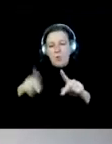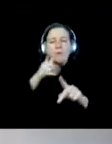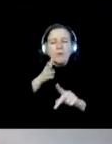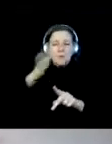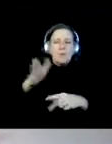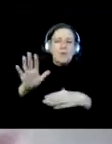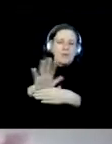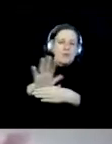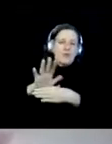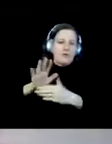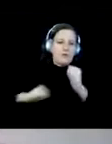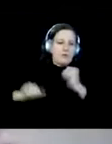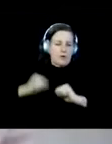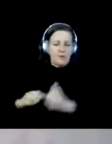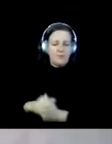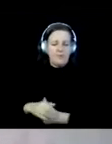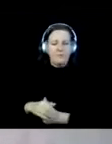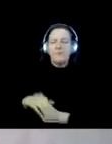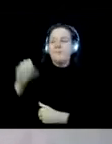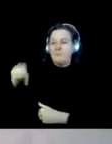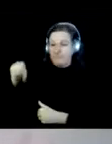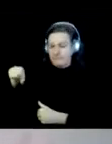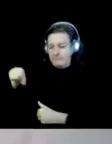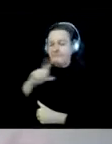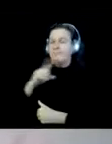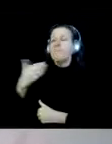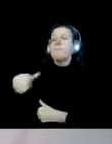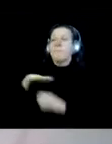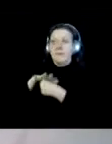Yeah, I mean, it was very stressful,